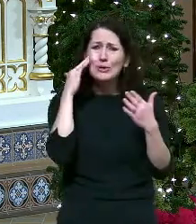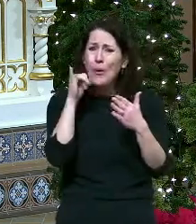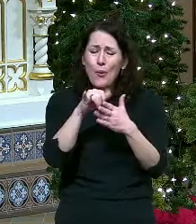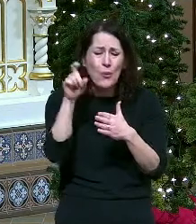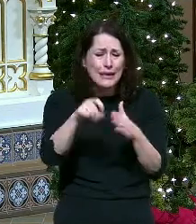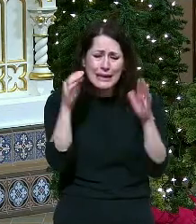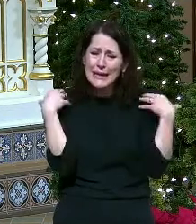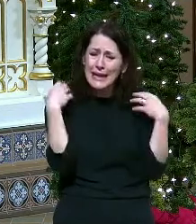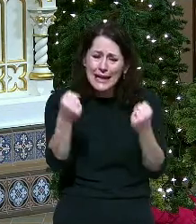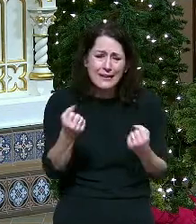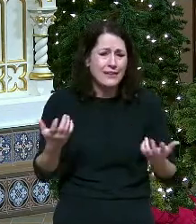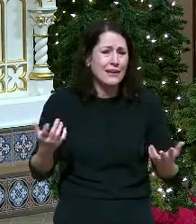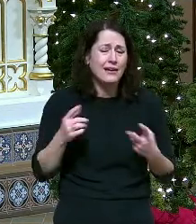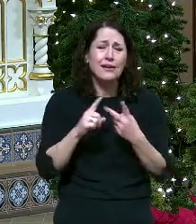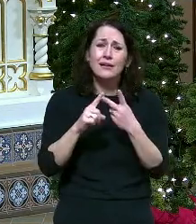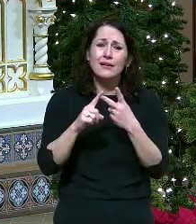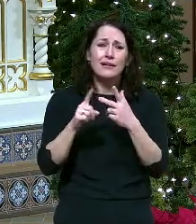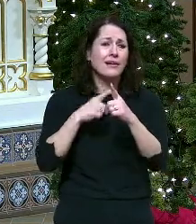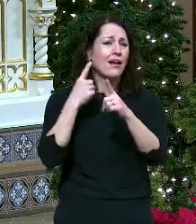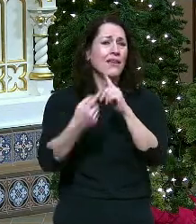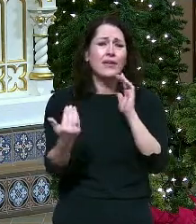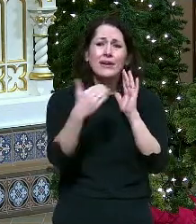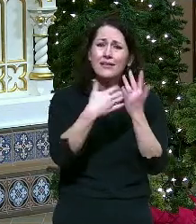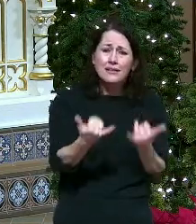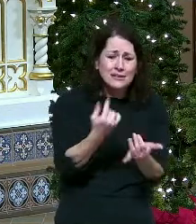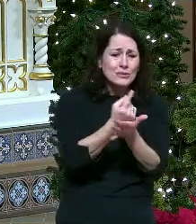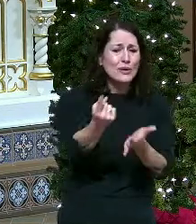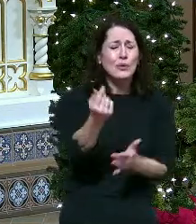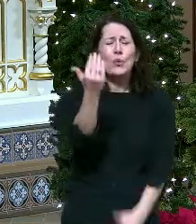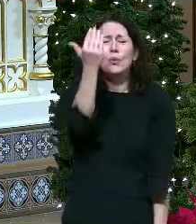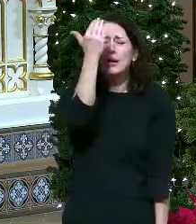We've been reminded of it this week.